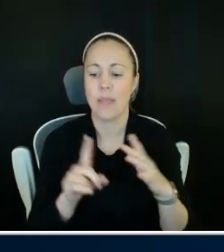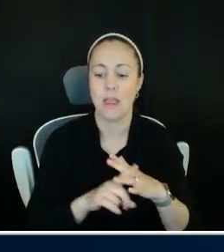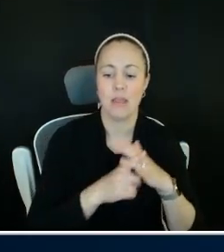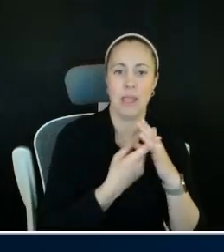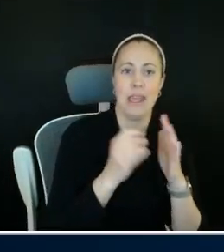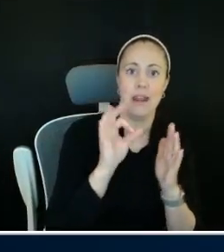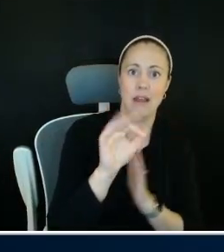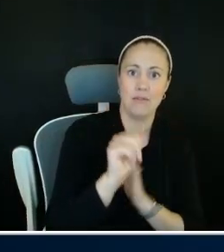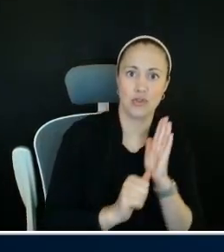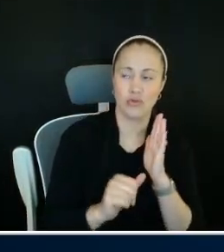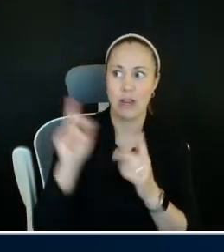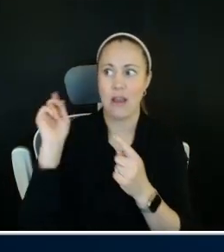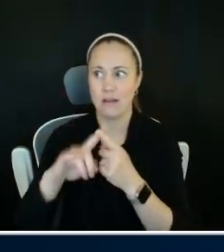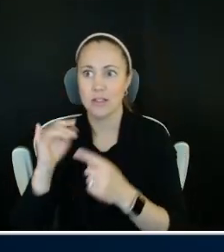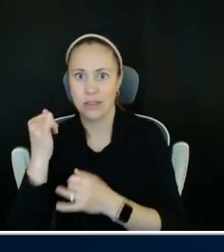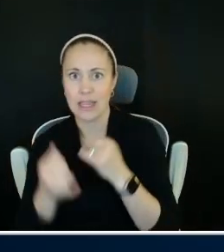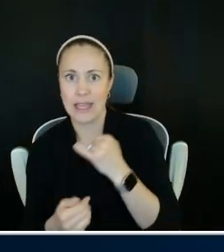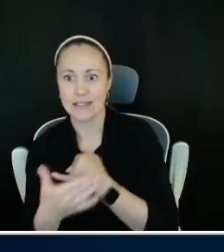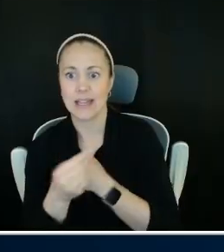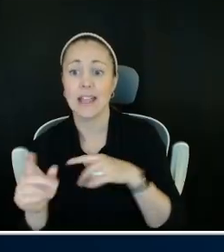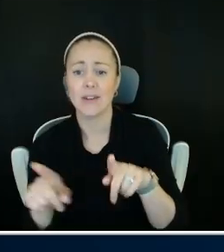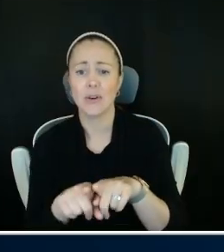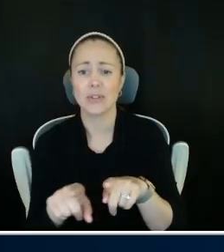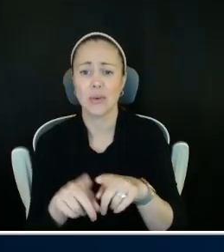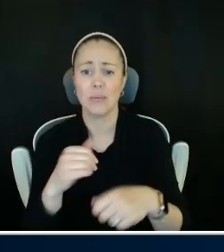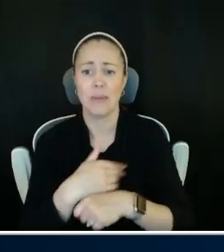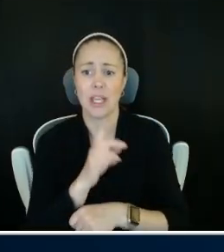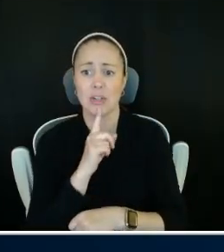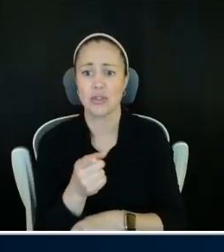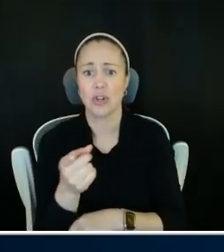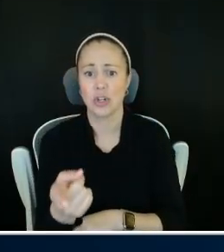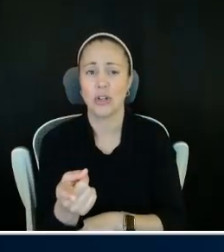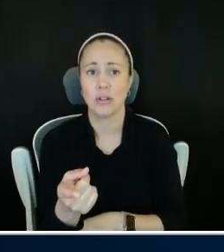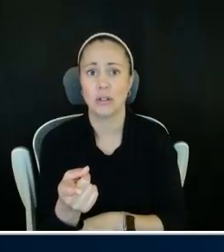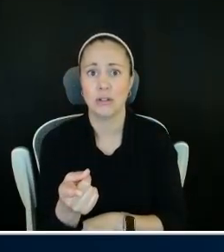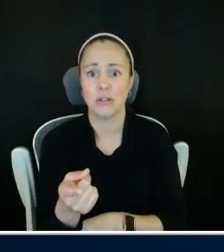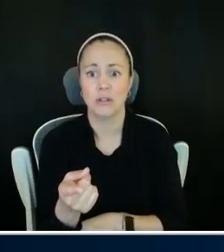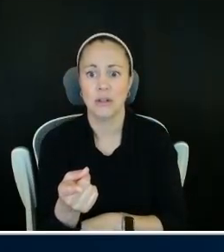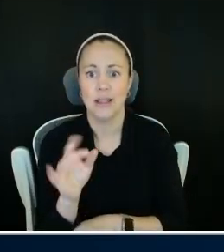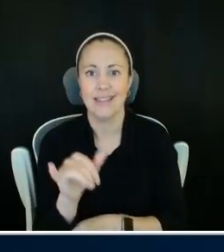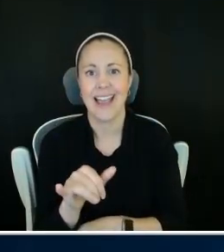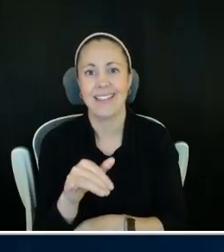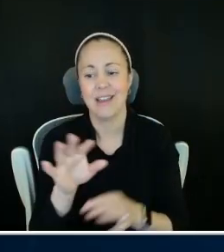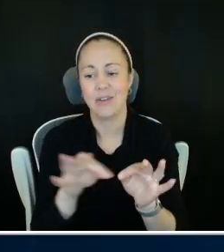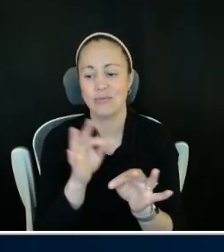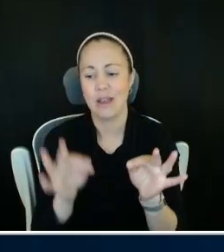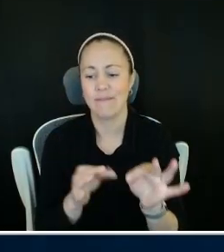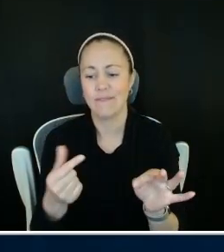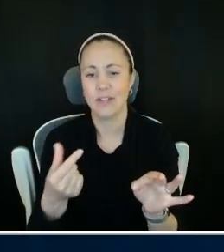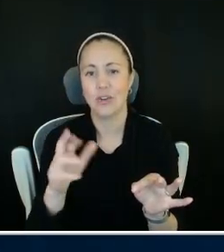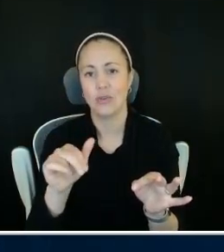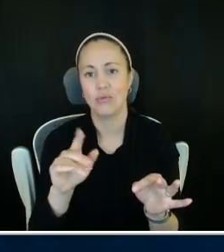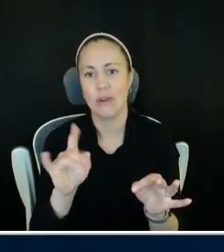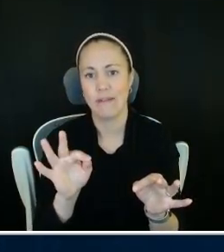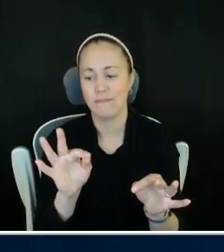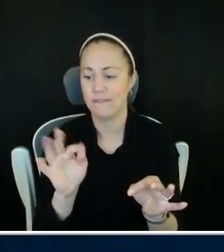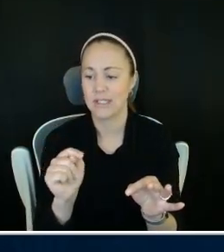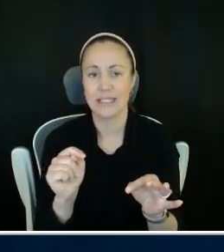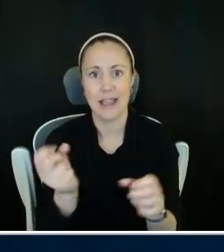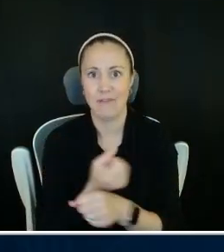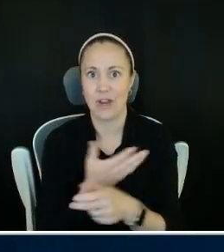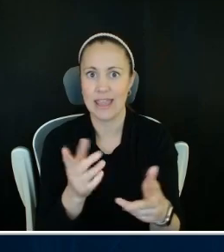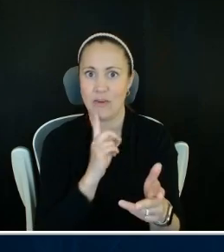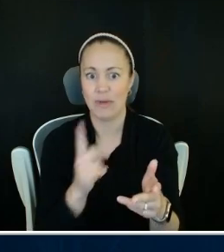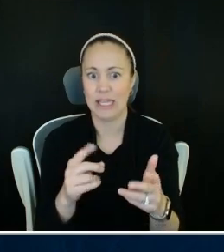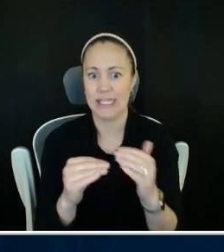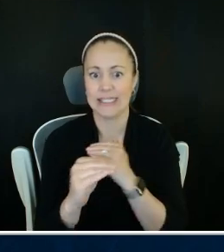surgery to the end. And then also making sure that the graft is stable, being able to, because I'm drilling tunnels and